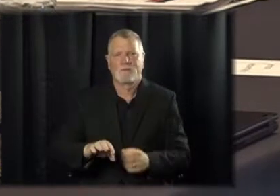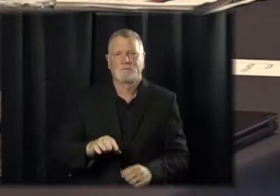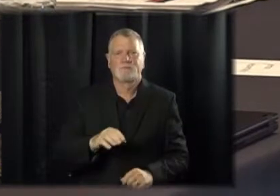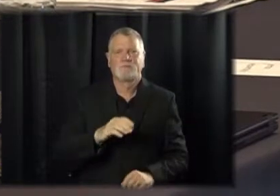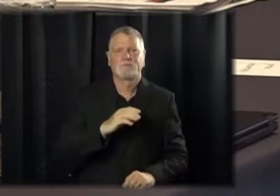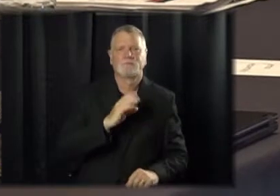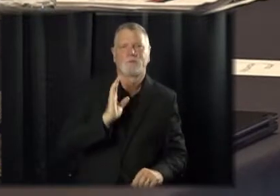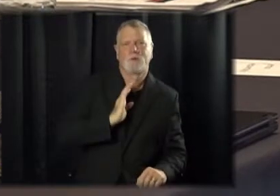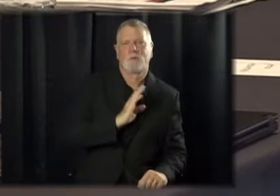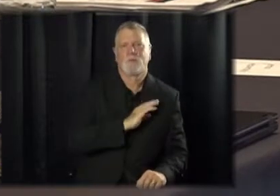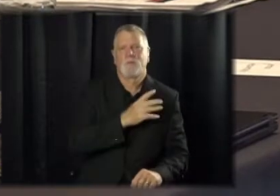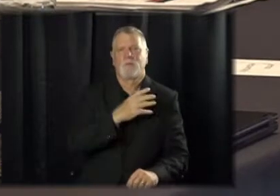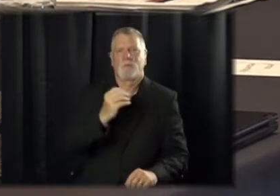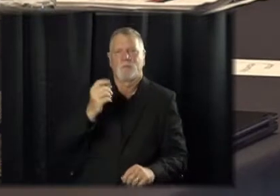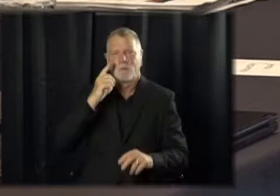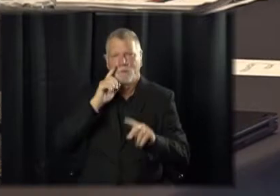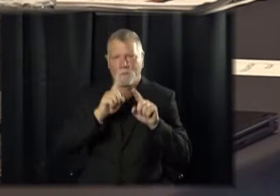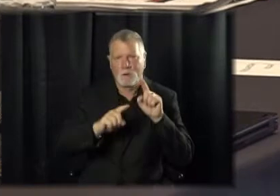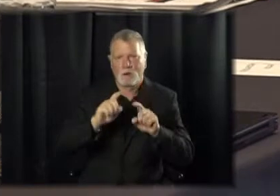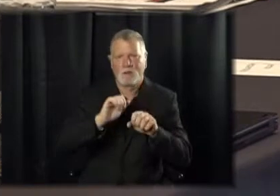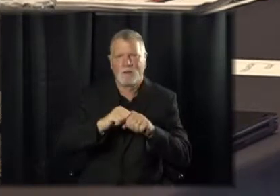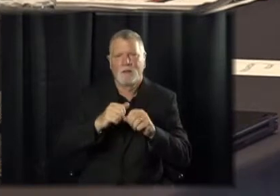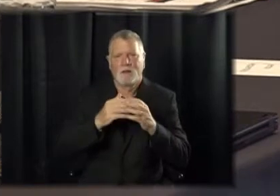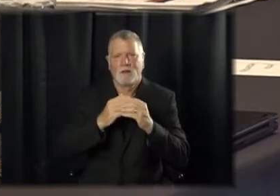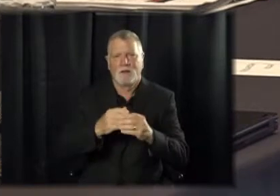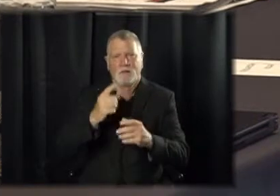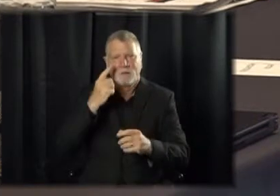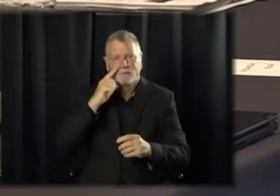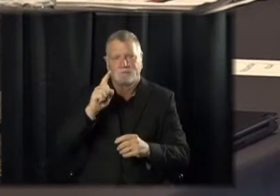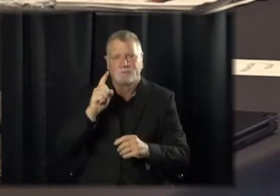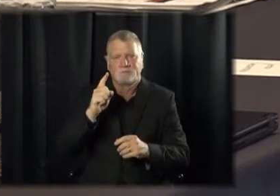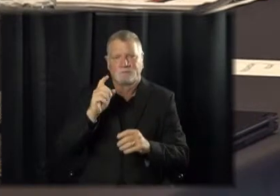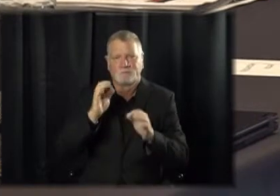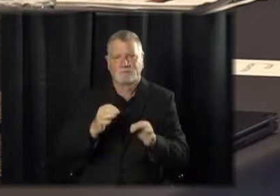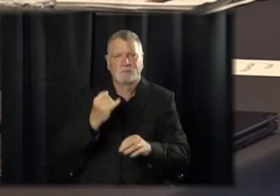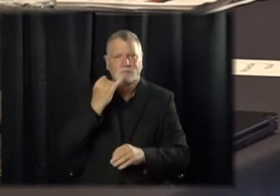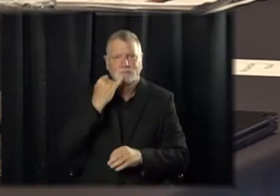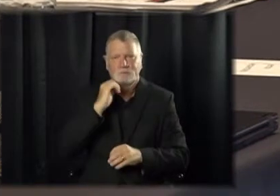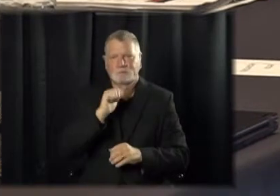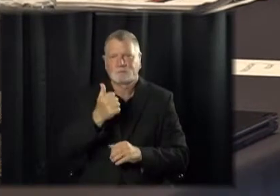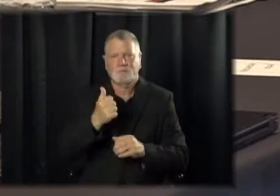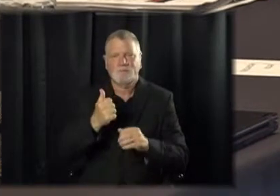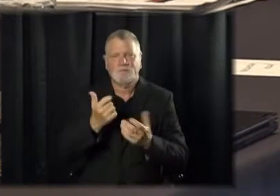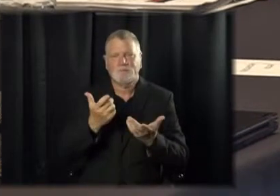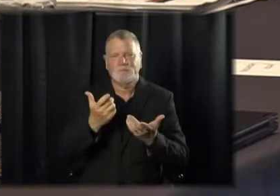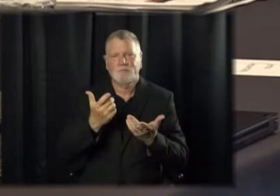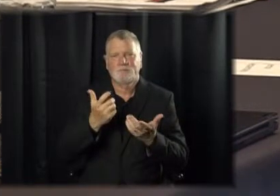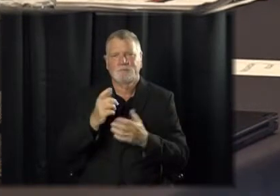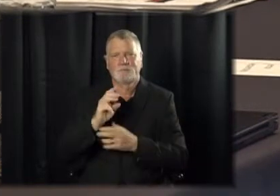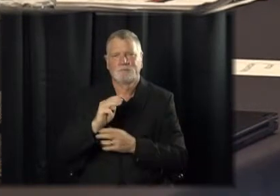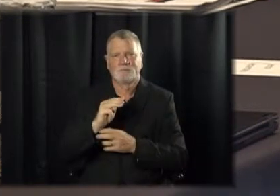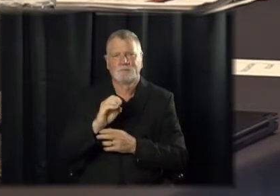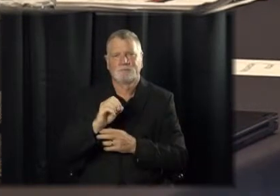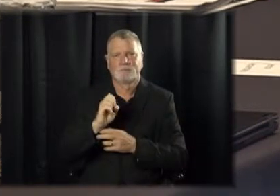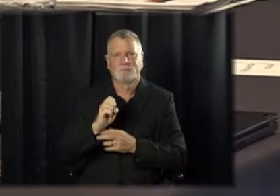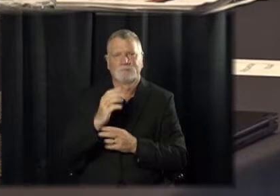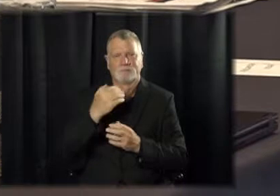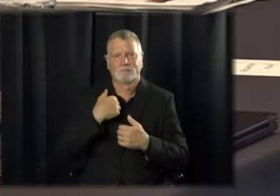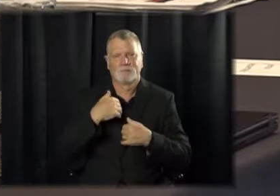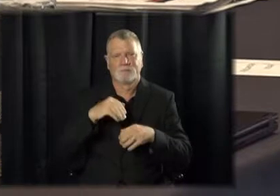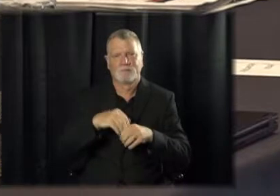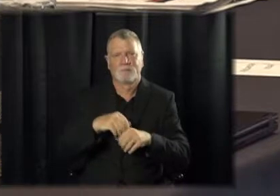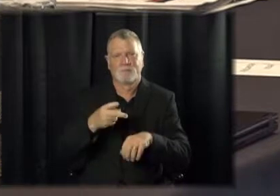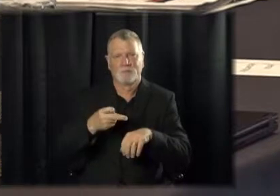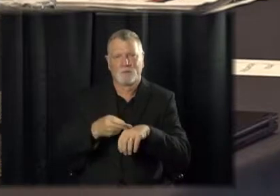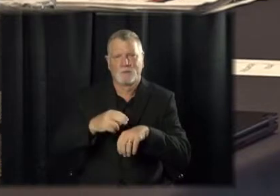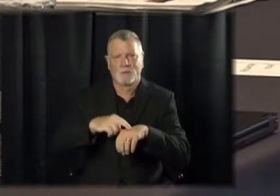The Oversight Board is analyzing this guidance to determine what, if any, implications the MOE requirements could have on the Commonwealth